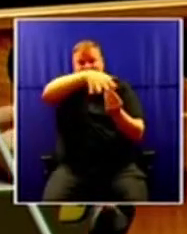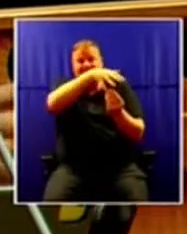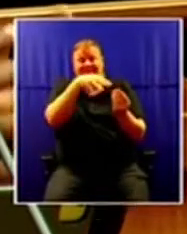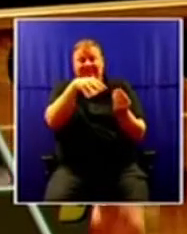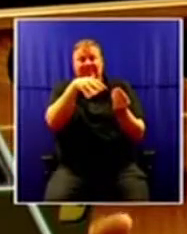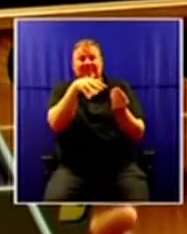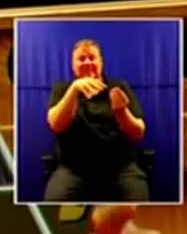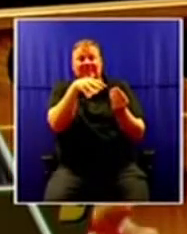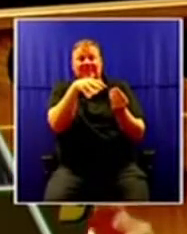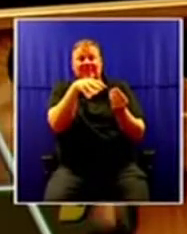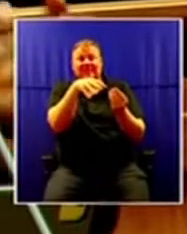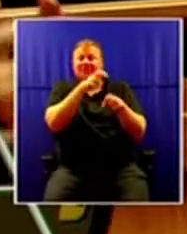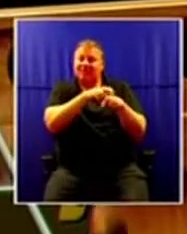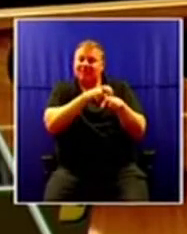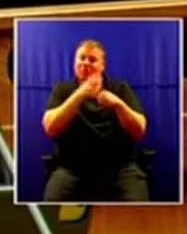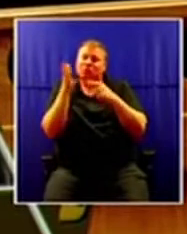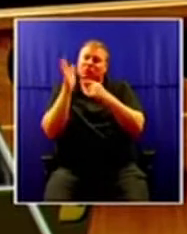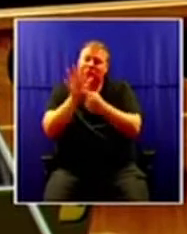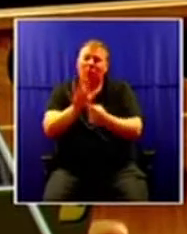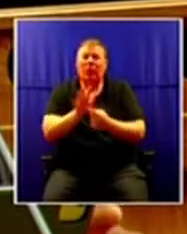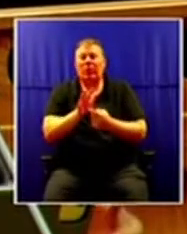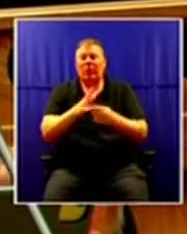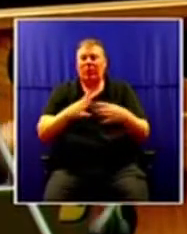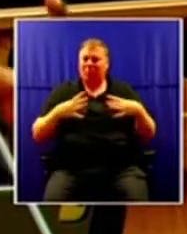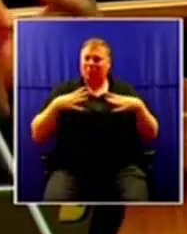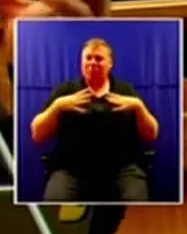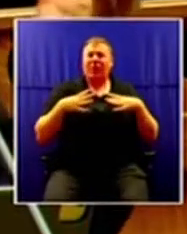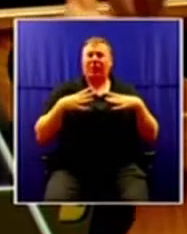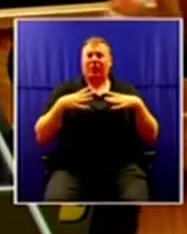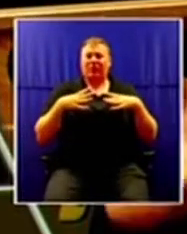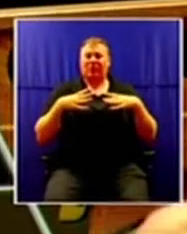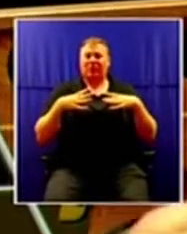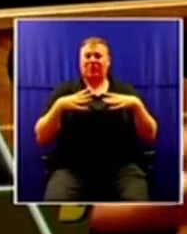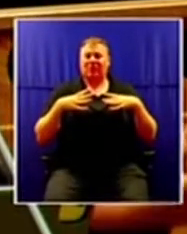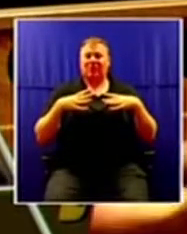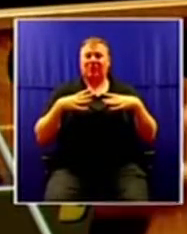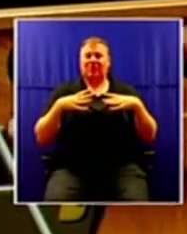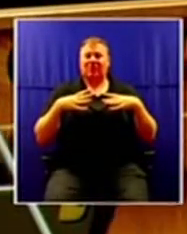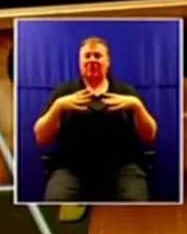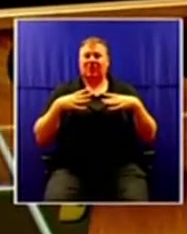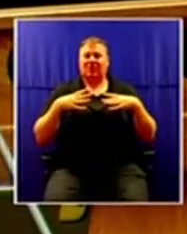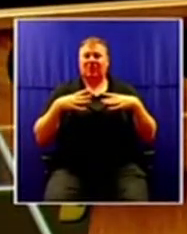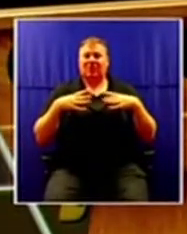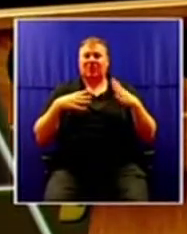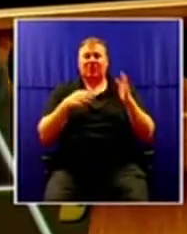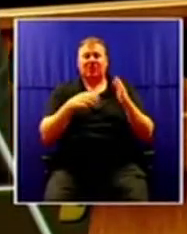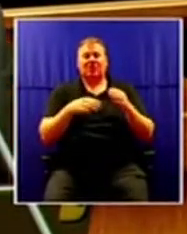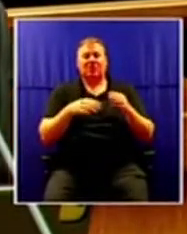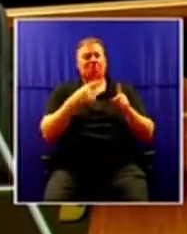to highlight and to be proud of on the asset side of our